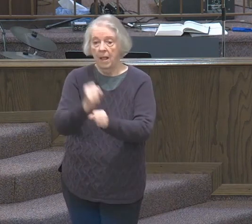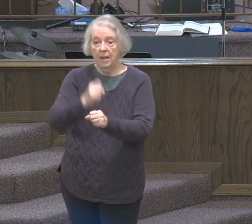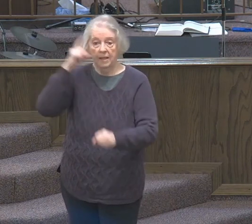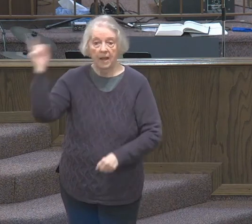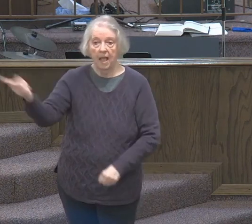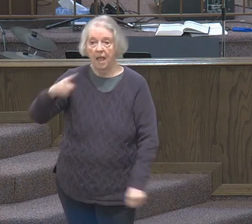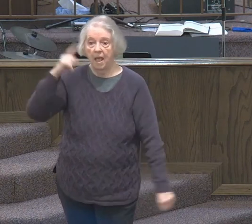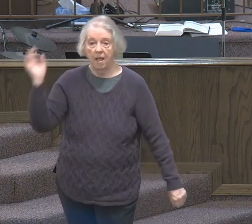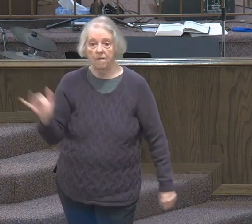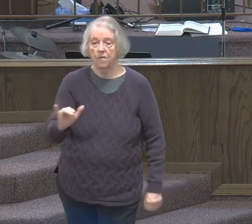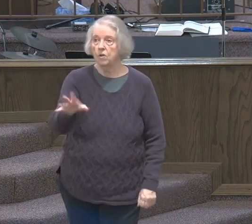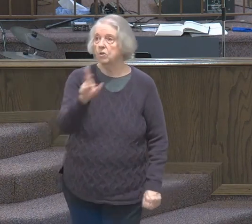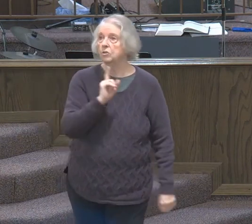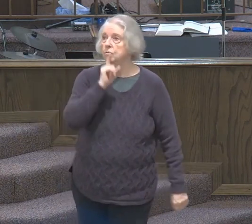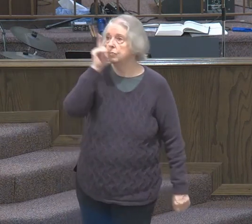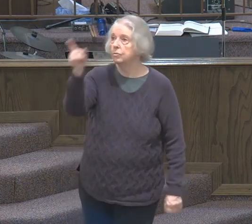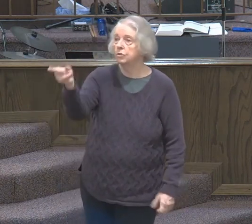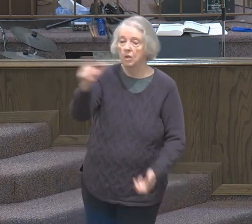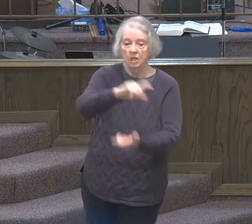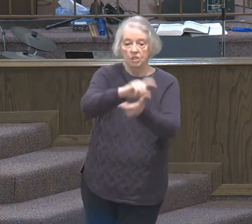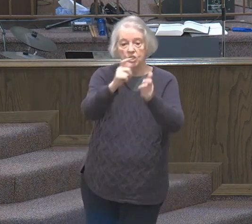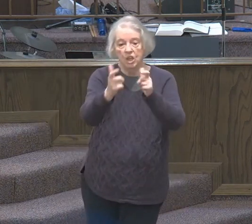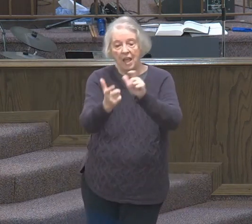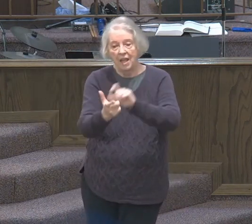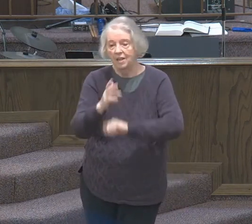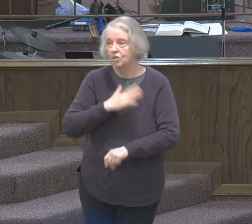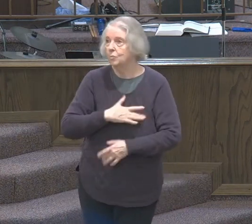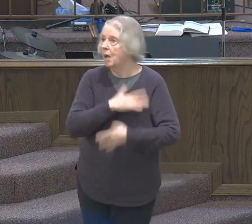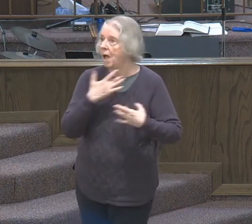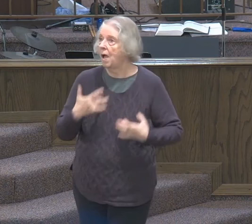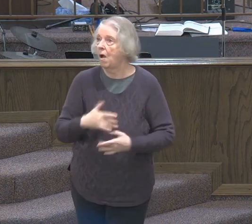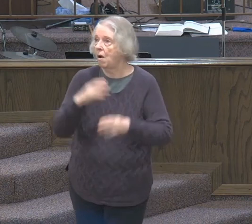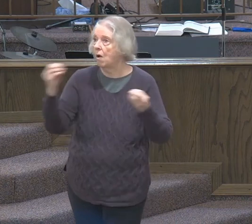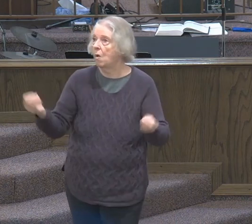Change my heart, O God, may I be like you.